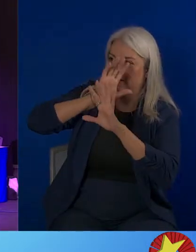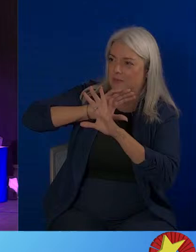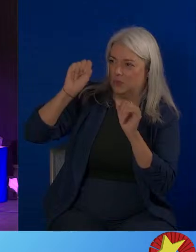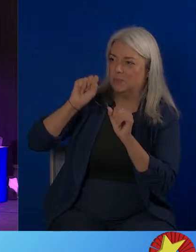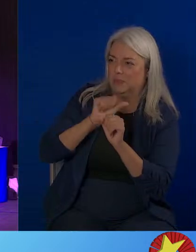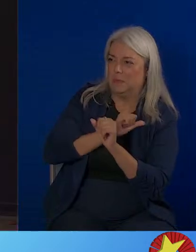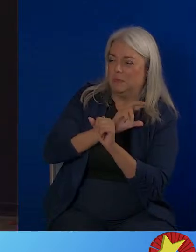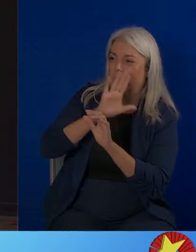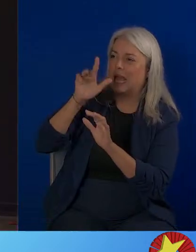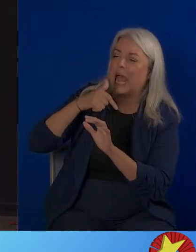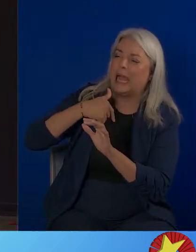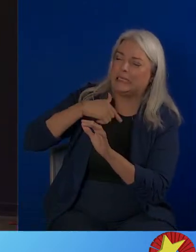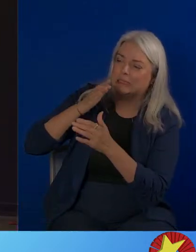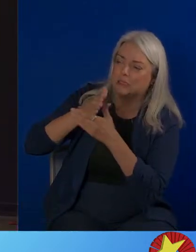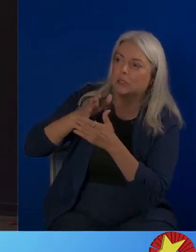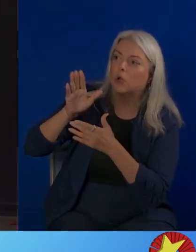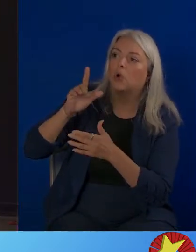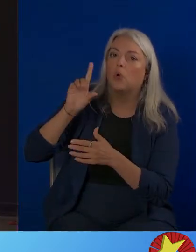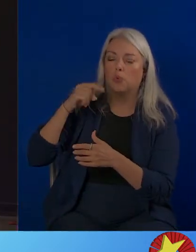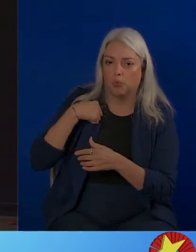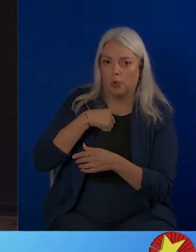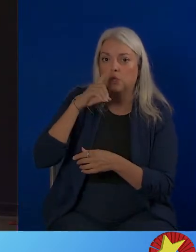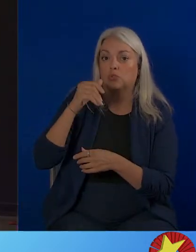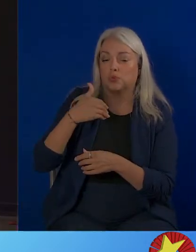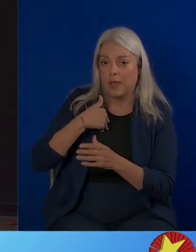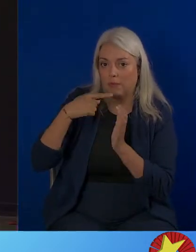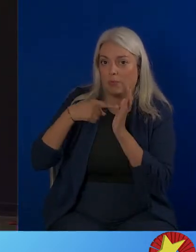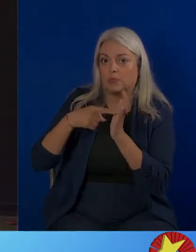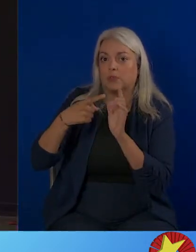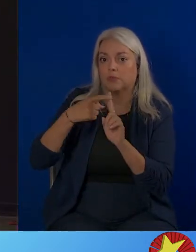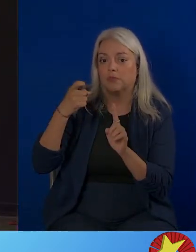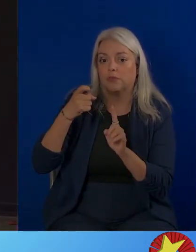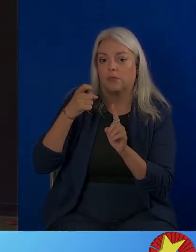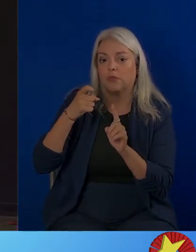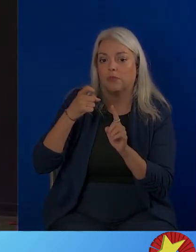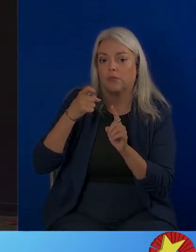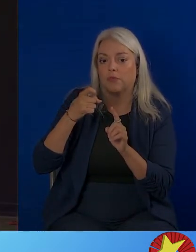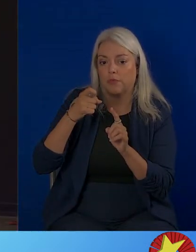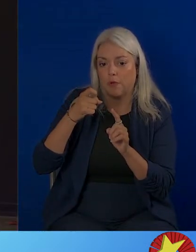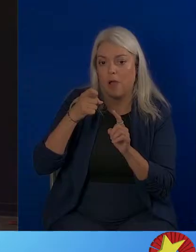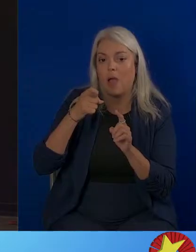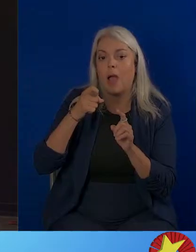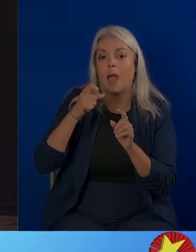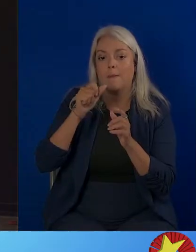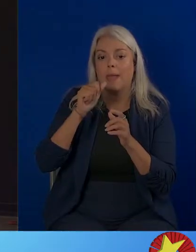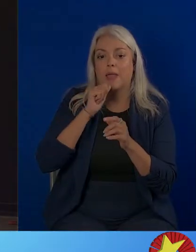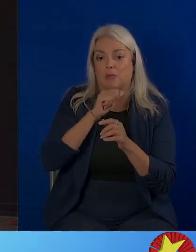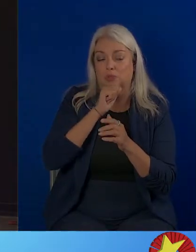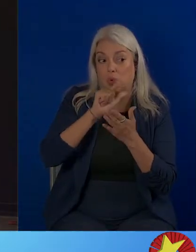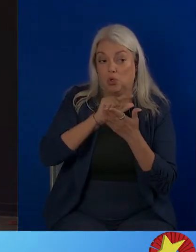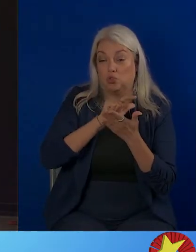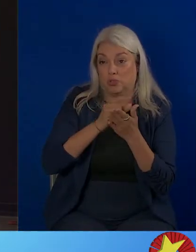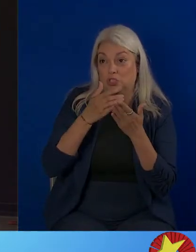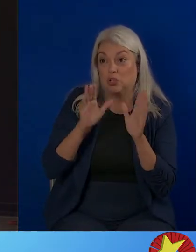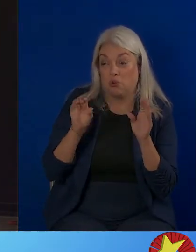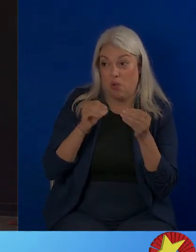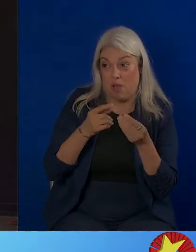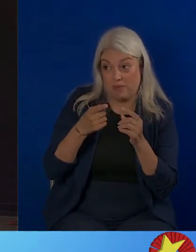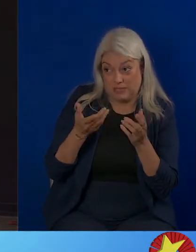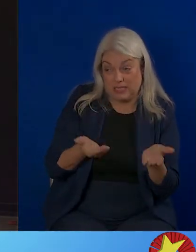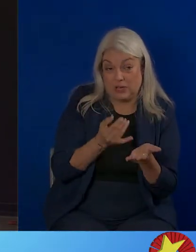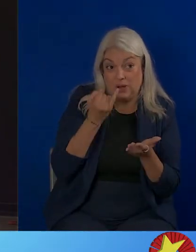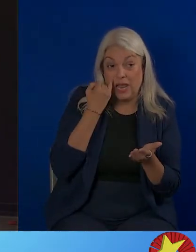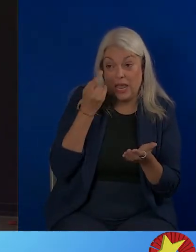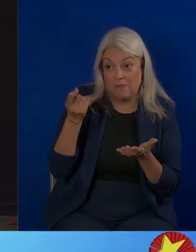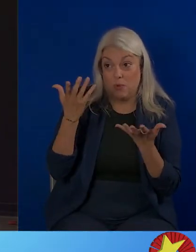We do have a representative from the Arizona Attorney General's office who is here, and if you would like to